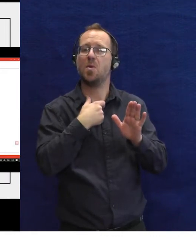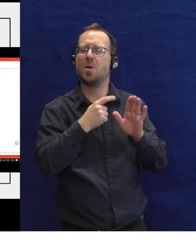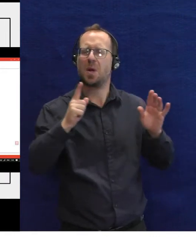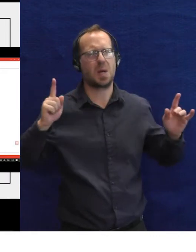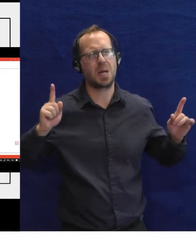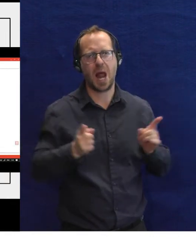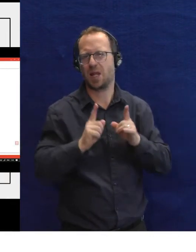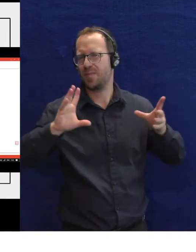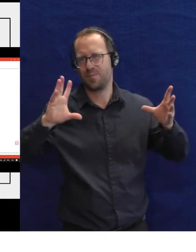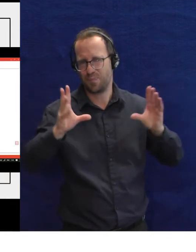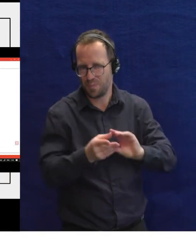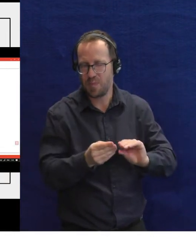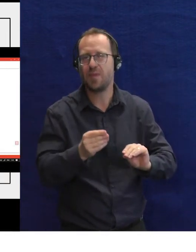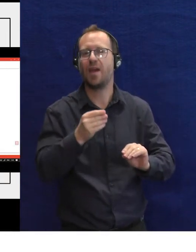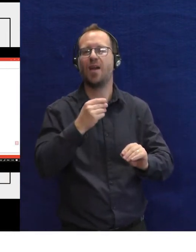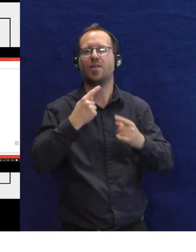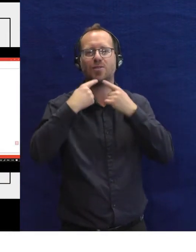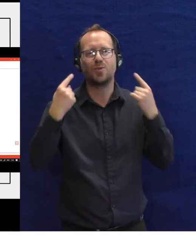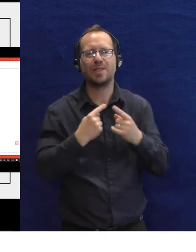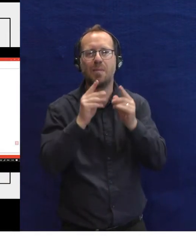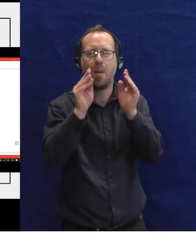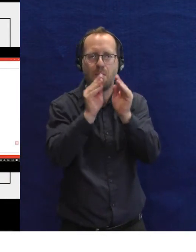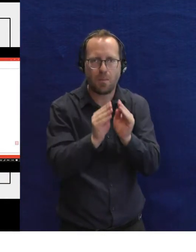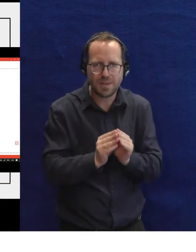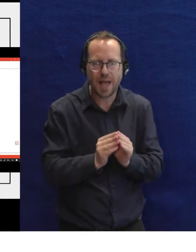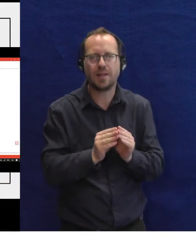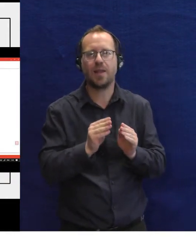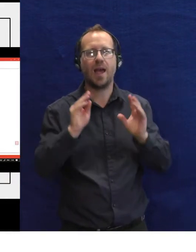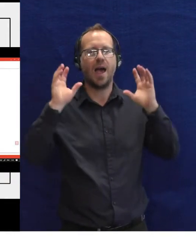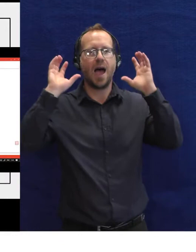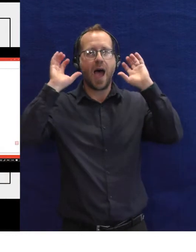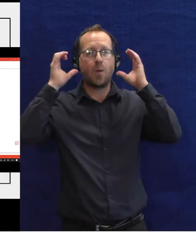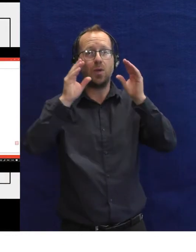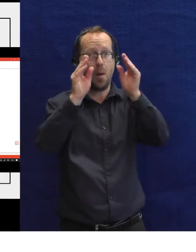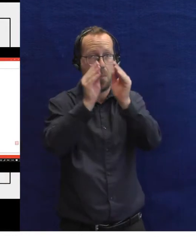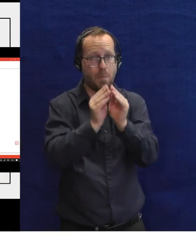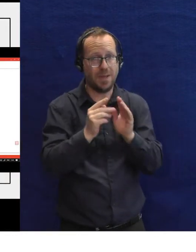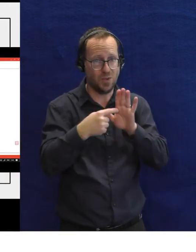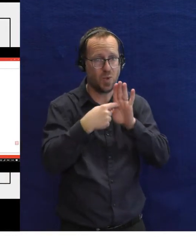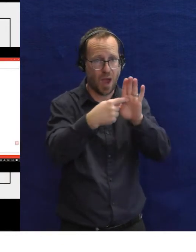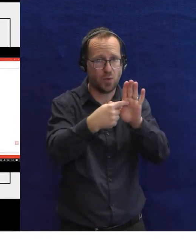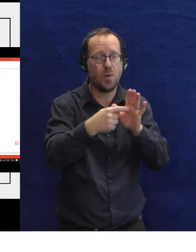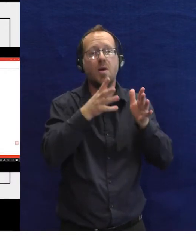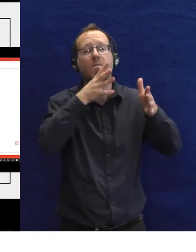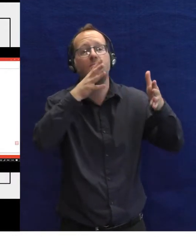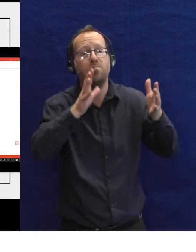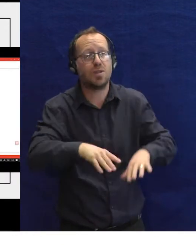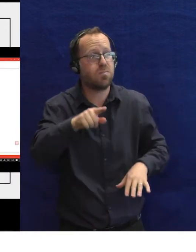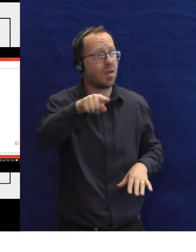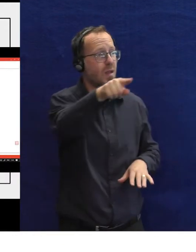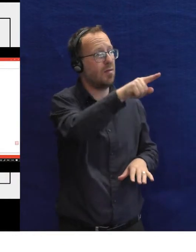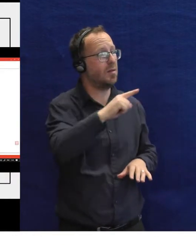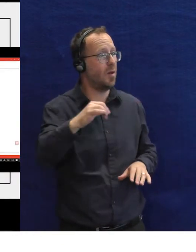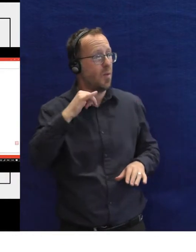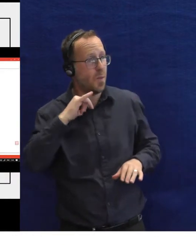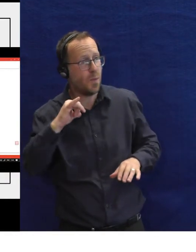try to describe, adding some audio description for my videos. If you are interested,